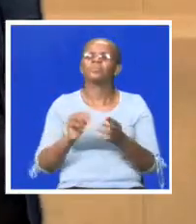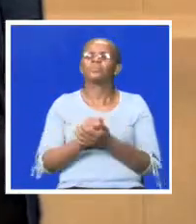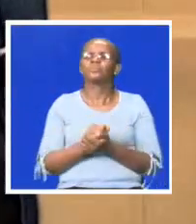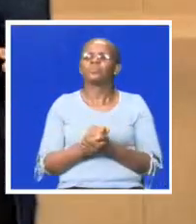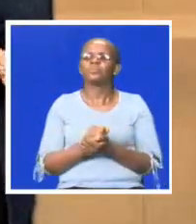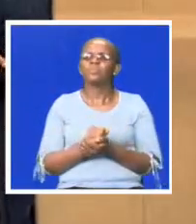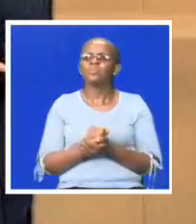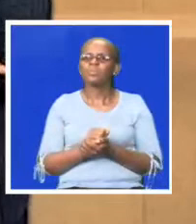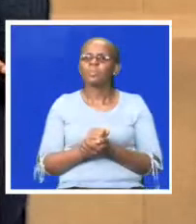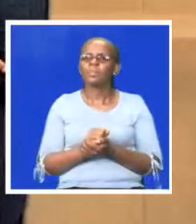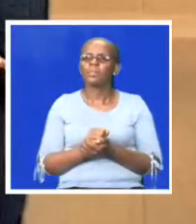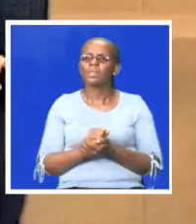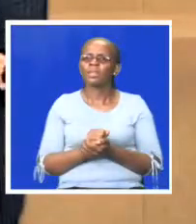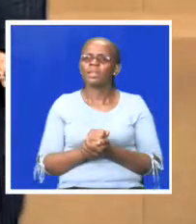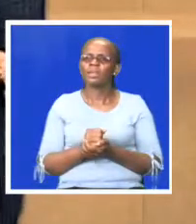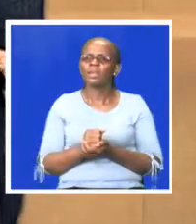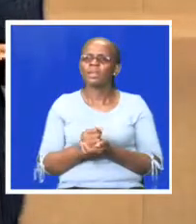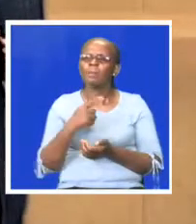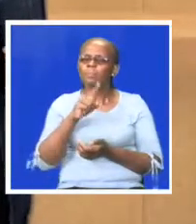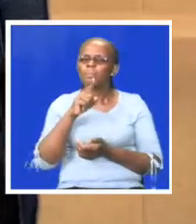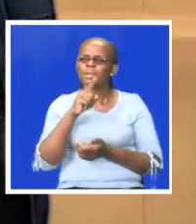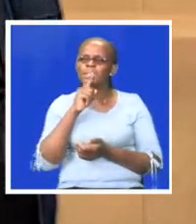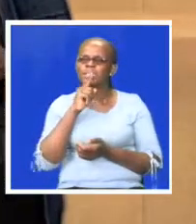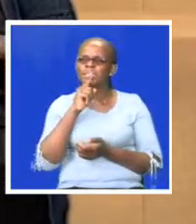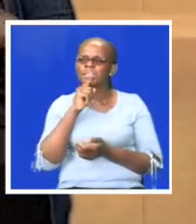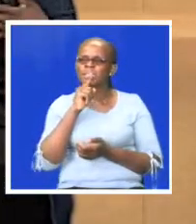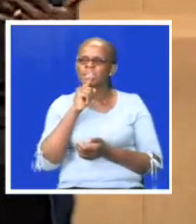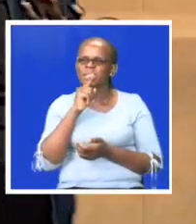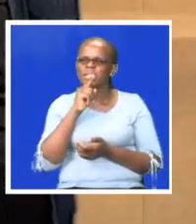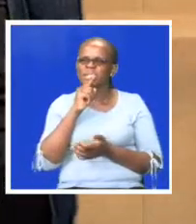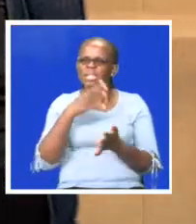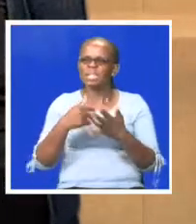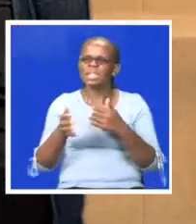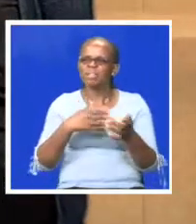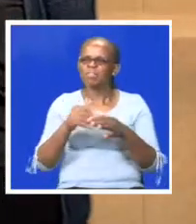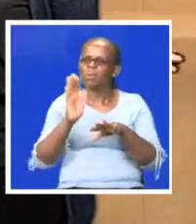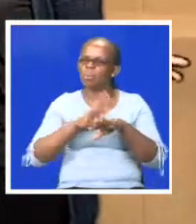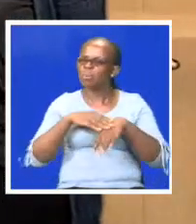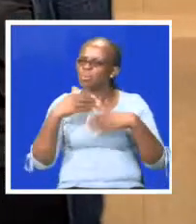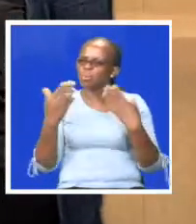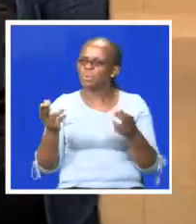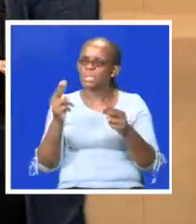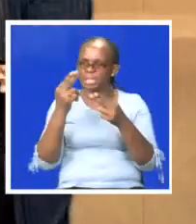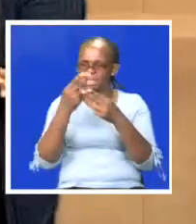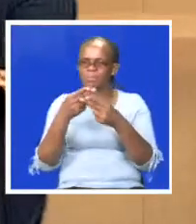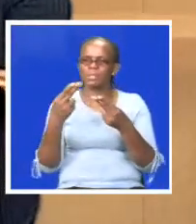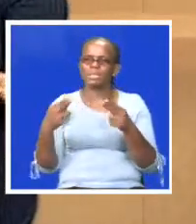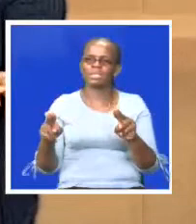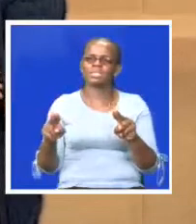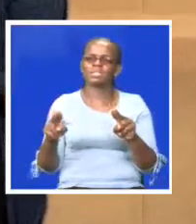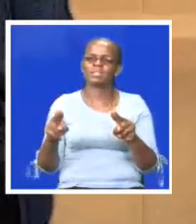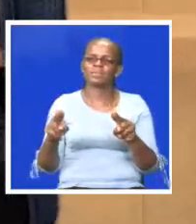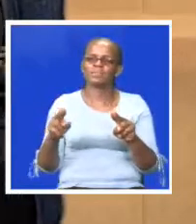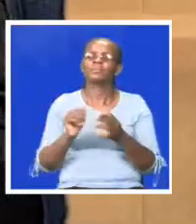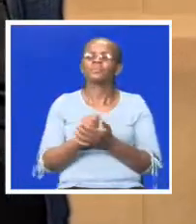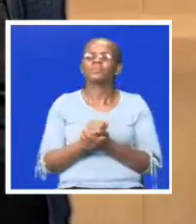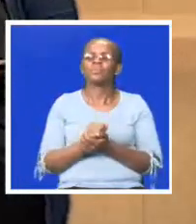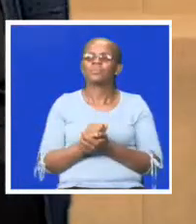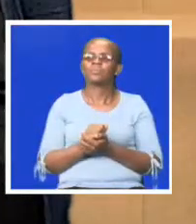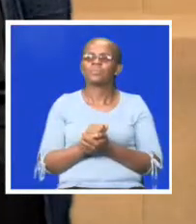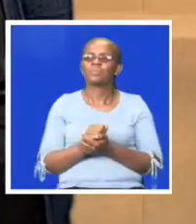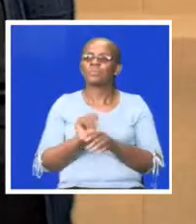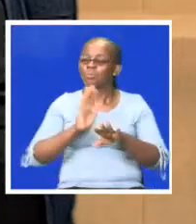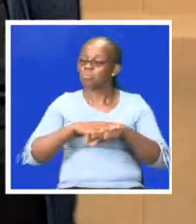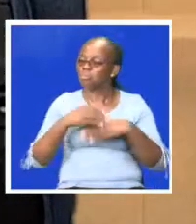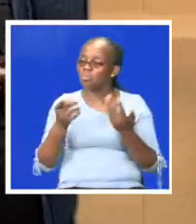is empty. Are there eggs in here? No, there are no eggs. The egg tray is empty. There